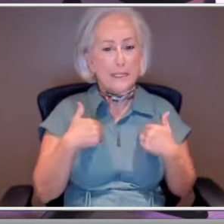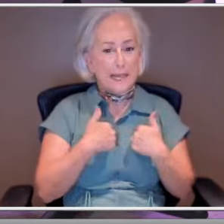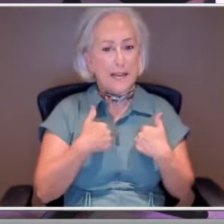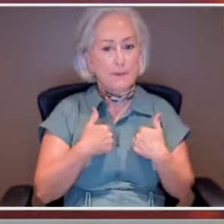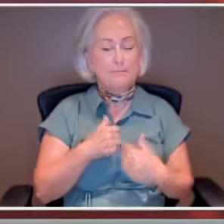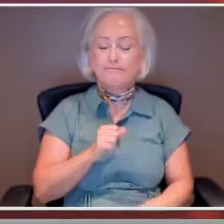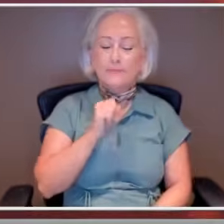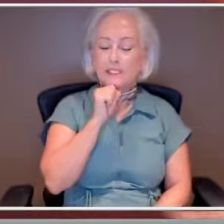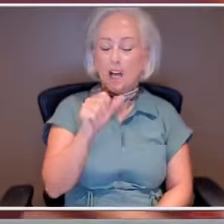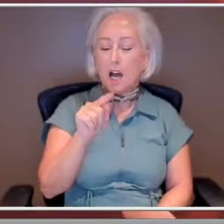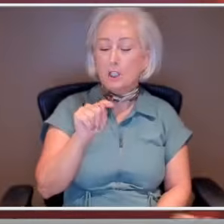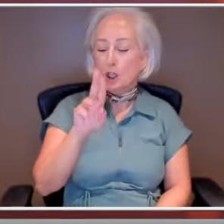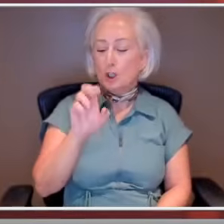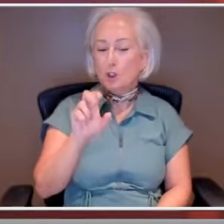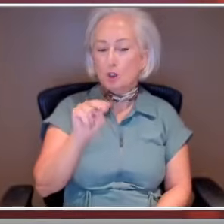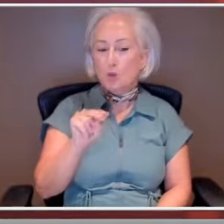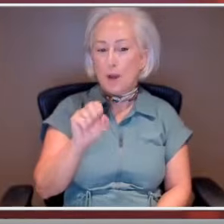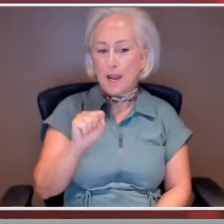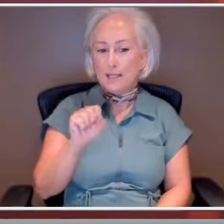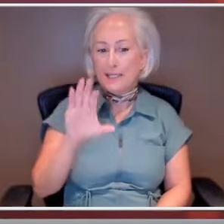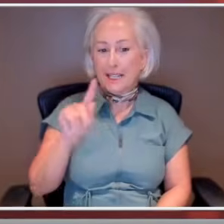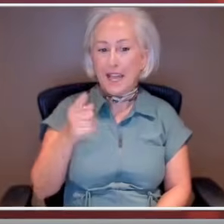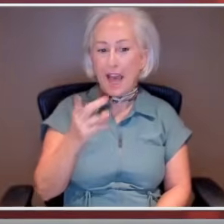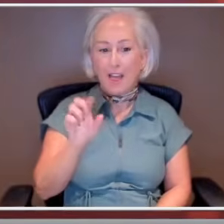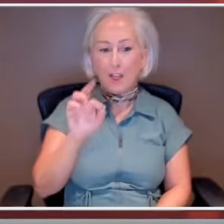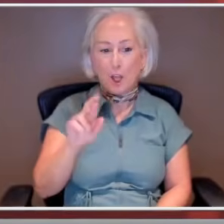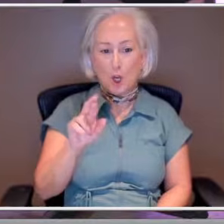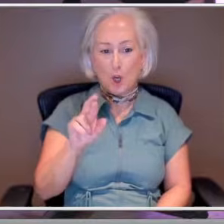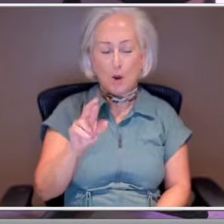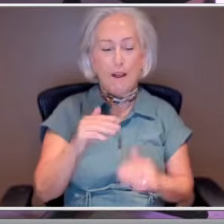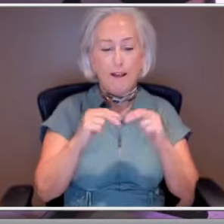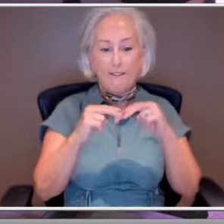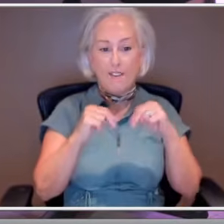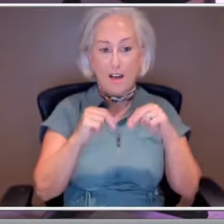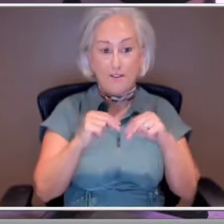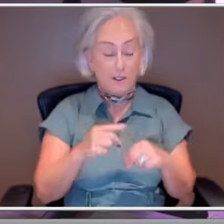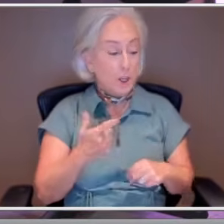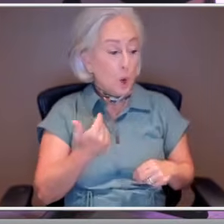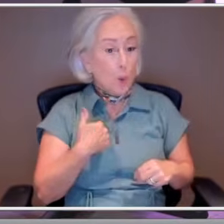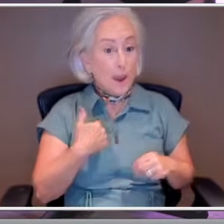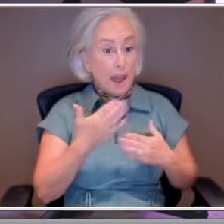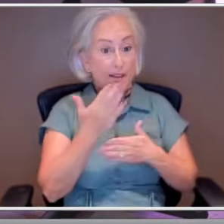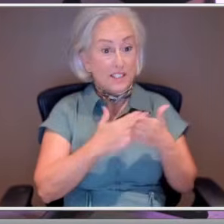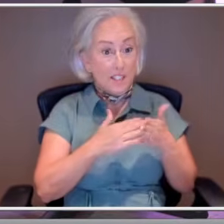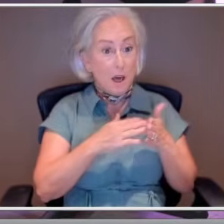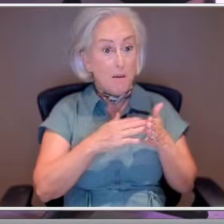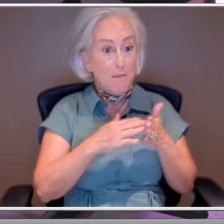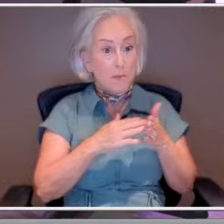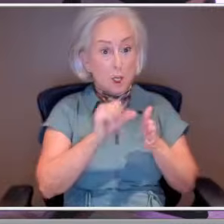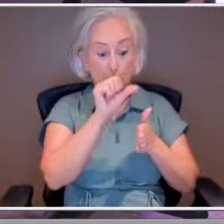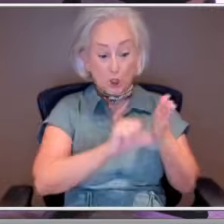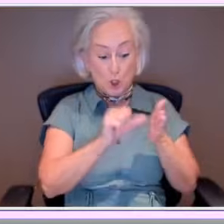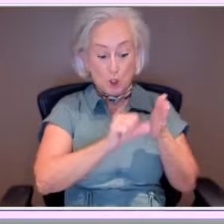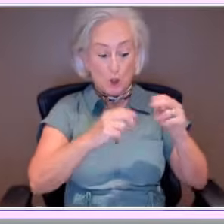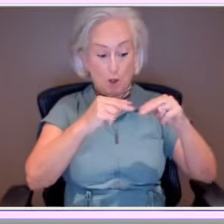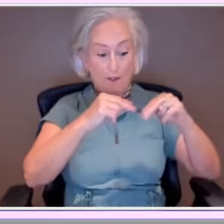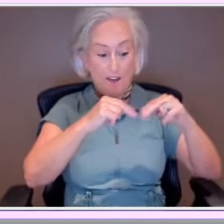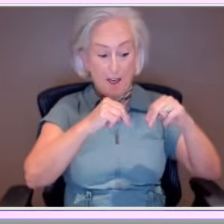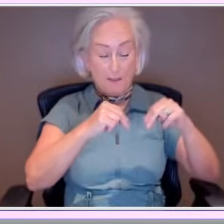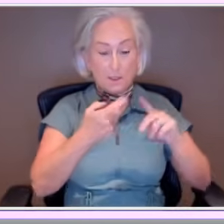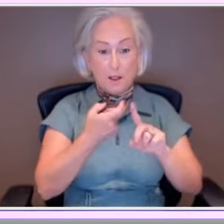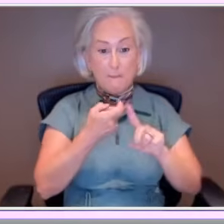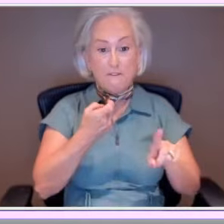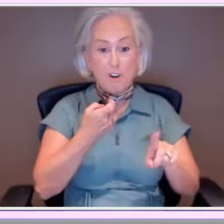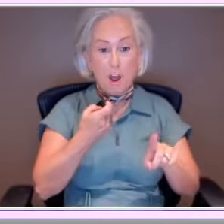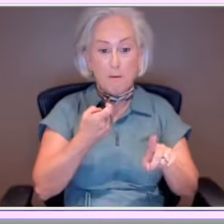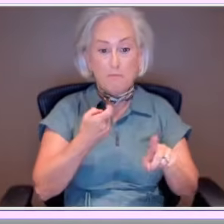Okay. In So surgical interesting. valves, Yeah, we have surgical valves that are made of Right. a carbon polymer that are more durable, but those are a